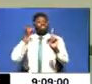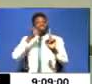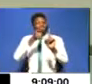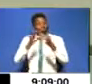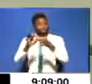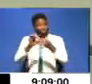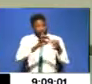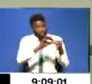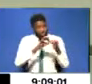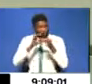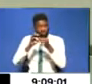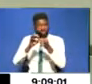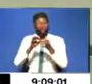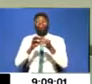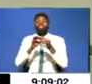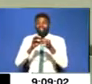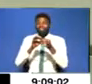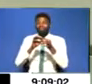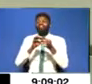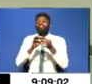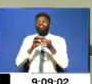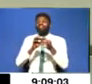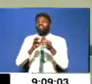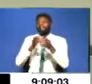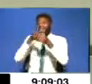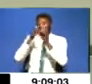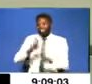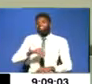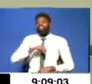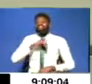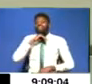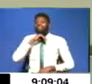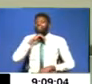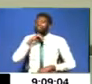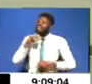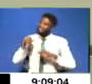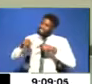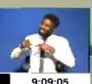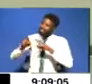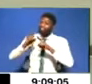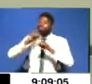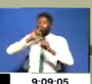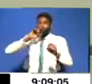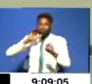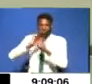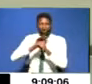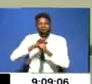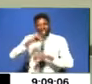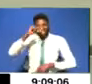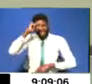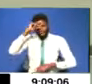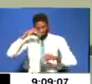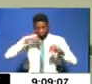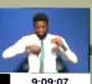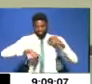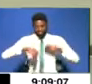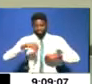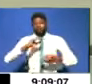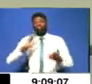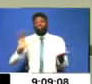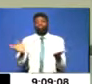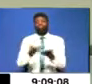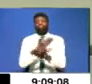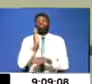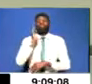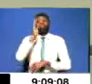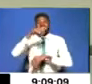hopeful Raila Odinga has reiterated his commitment to eradicate corruption in government. Addressing rallies in Narok County, Raila promised to